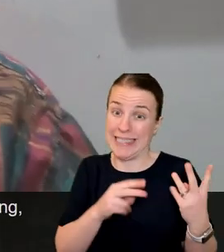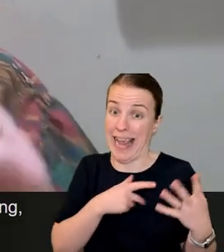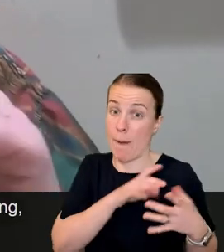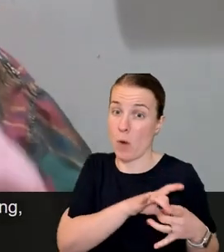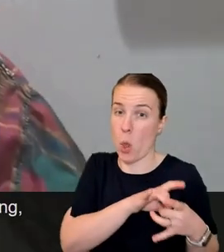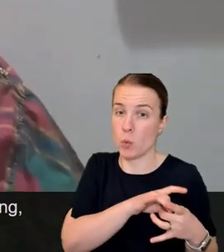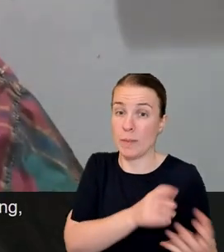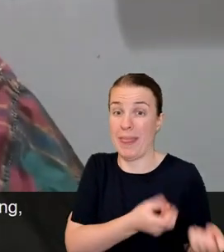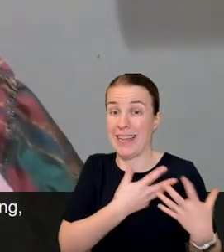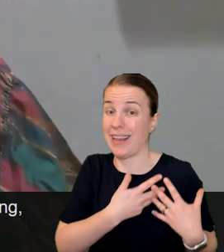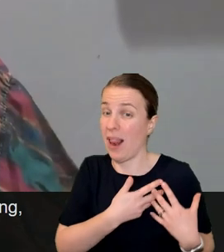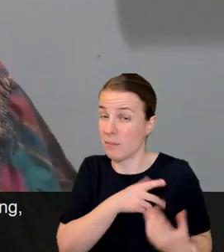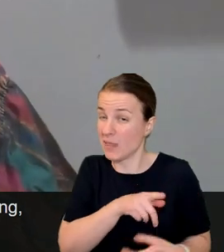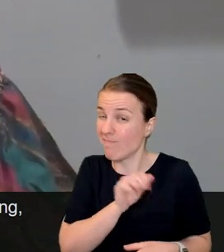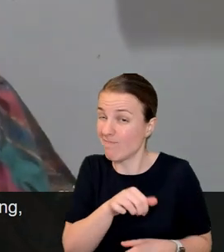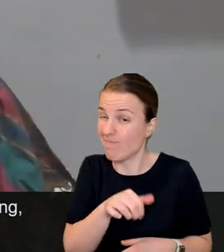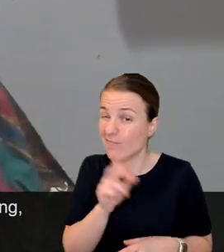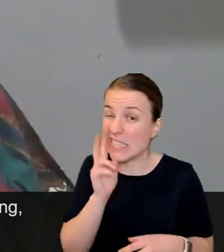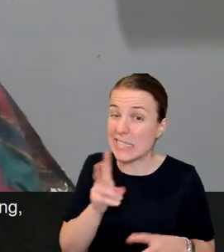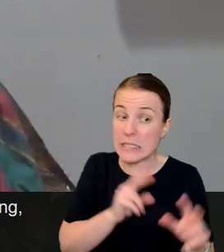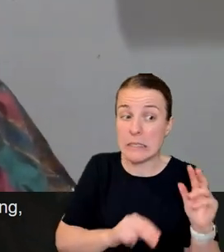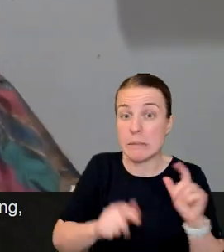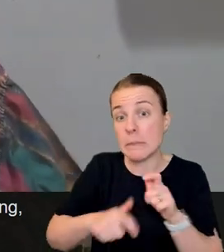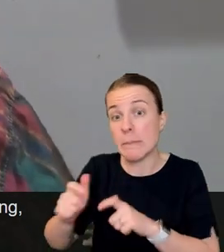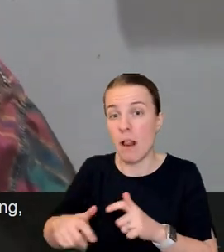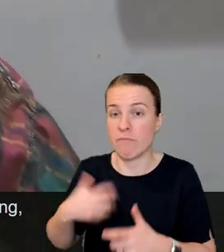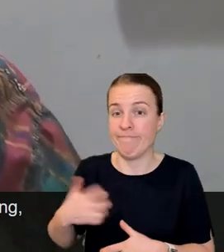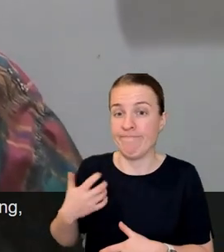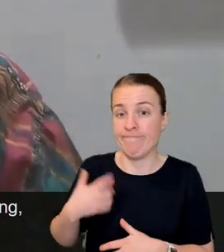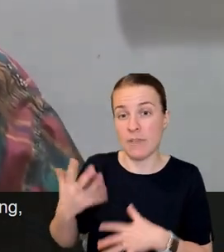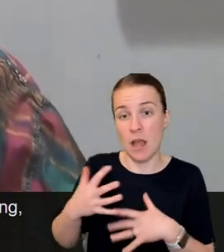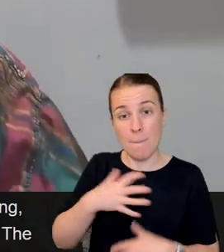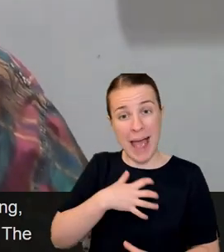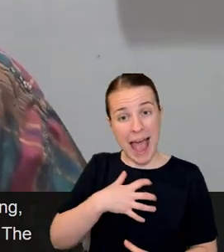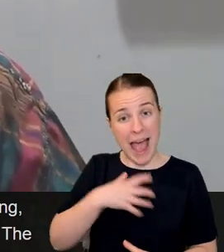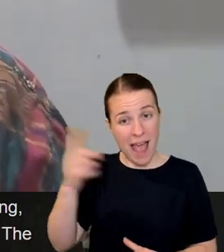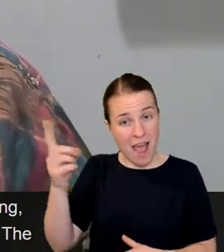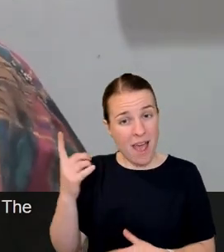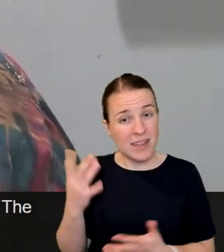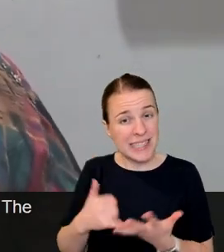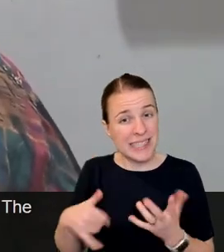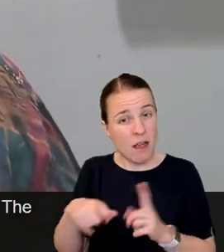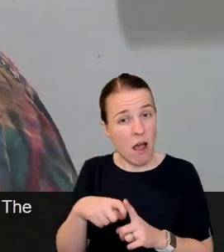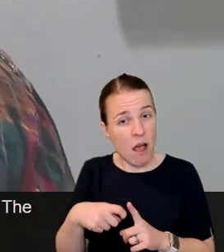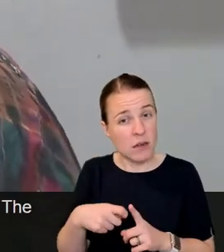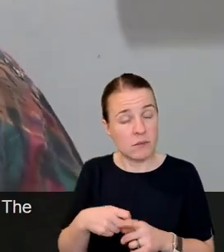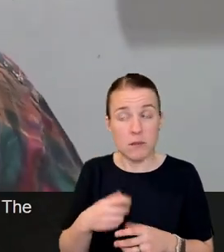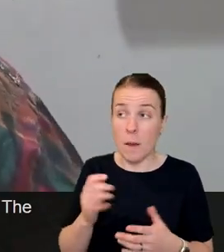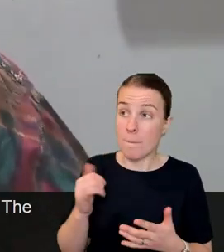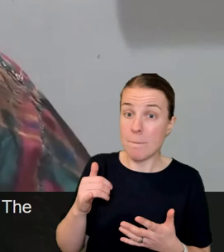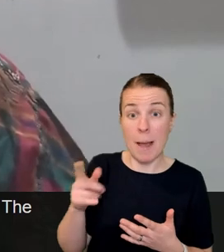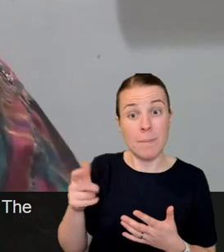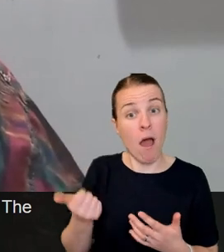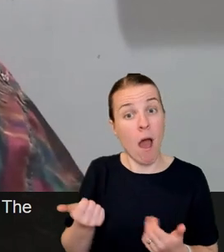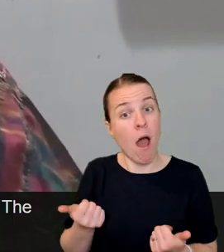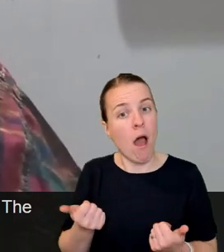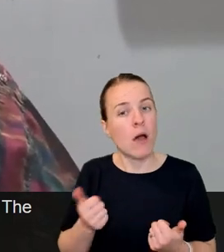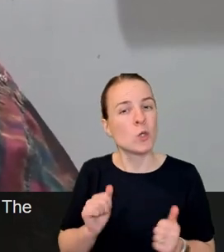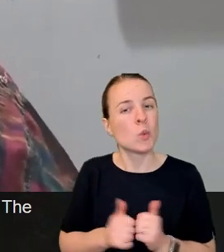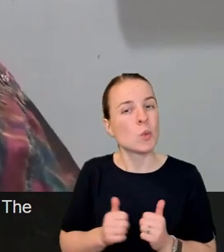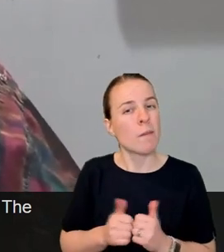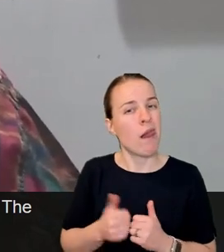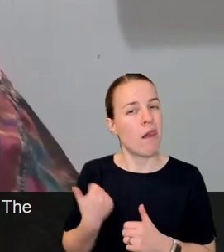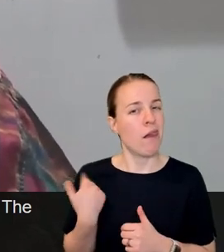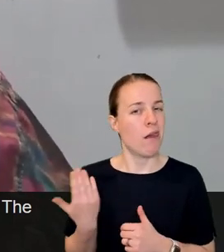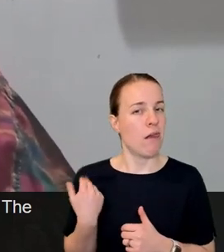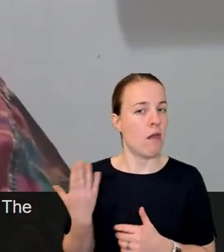So the issue is this mayor isn't taking it seriously, and it may be very convenient to push it onto government, but it's less convenient when you find